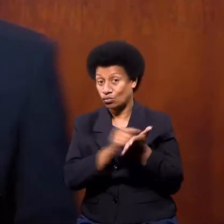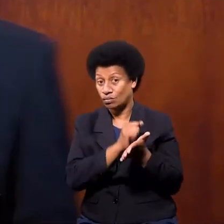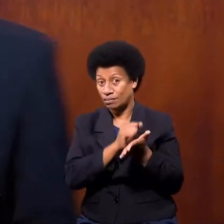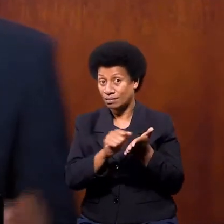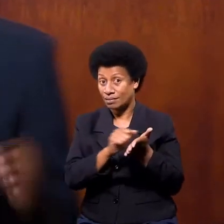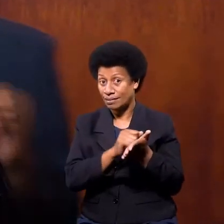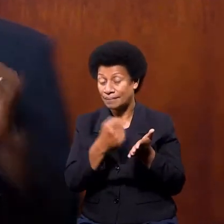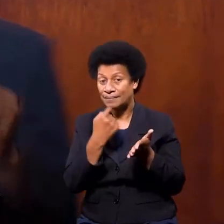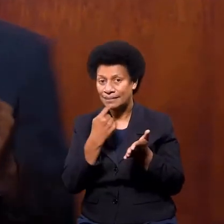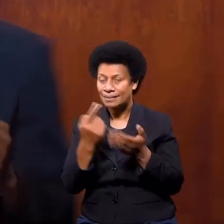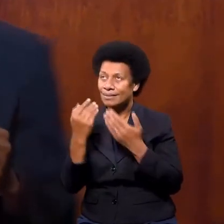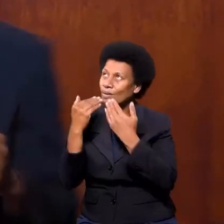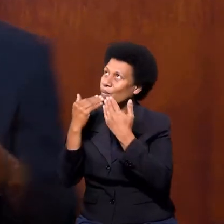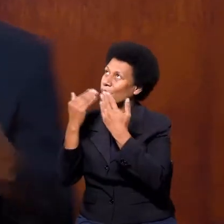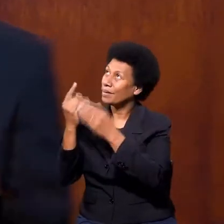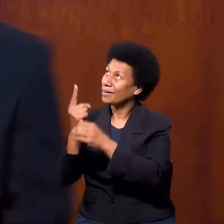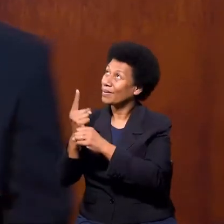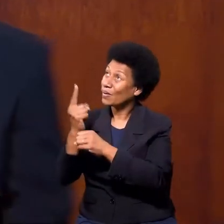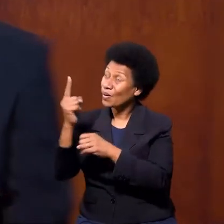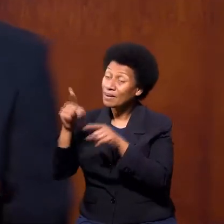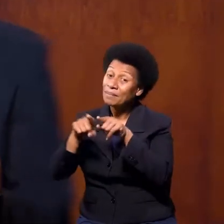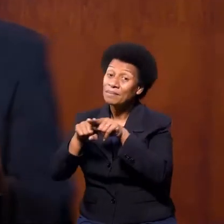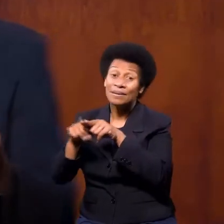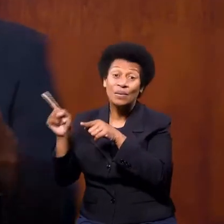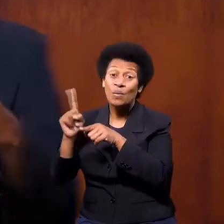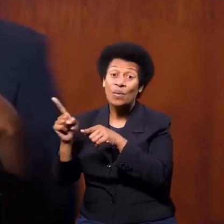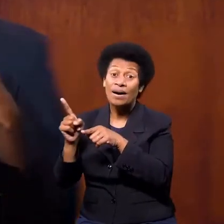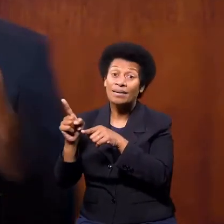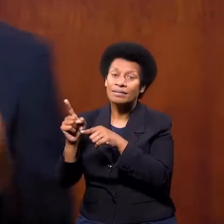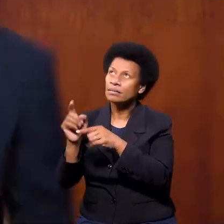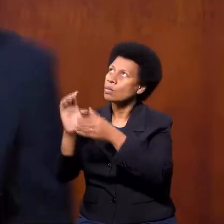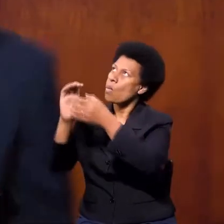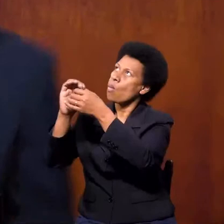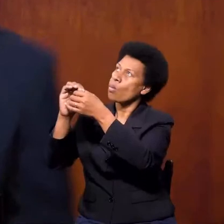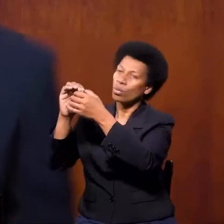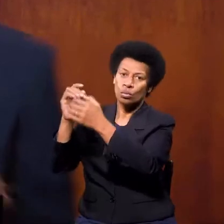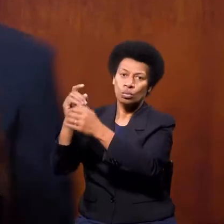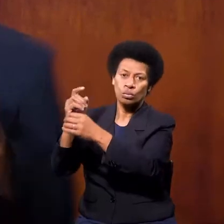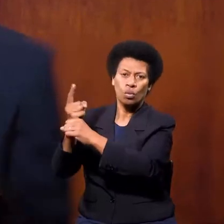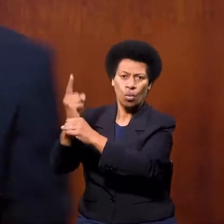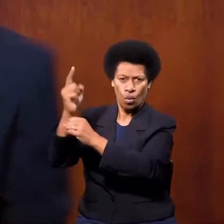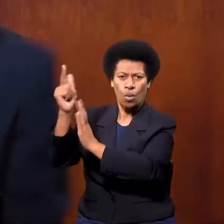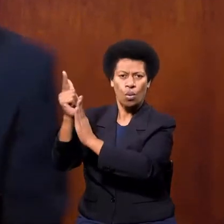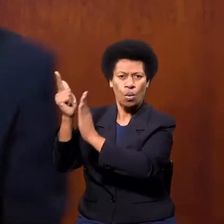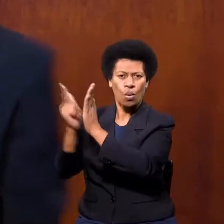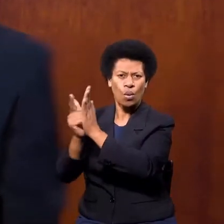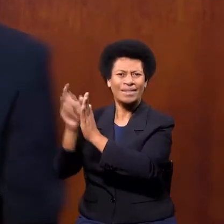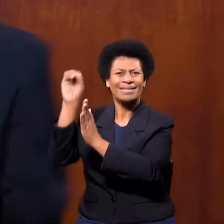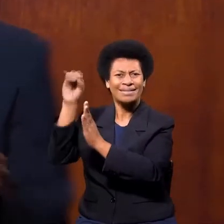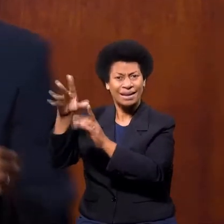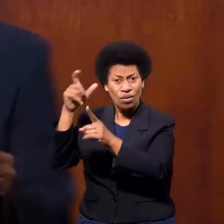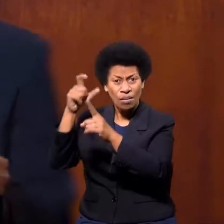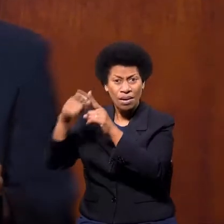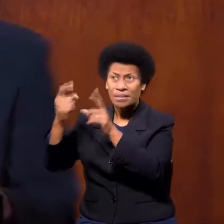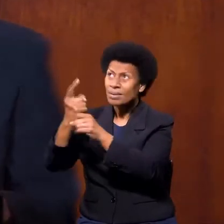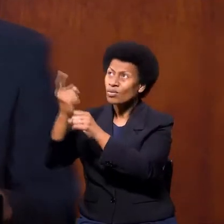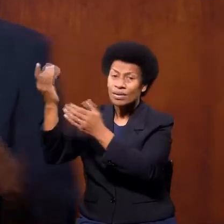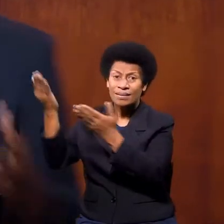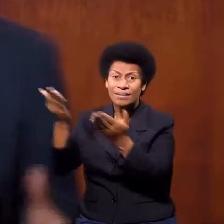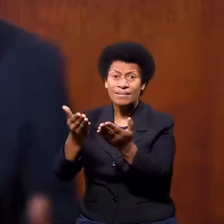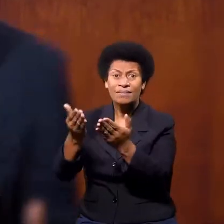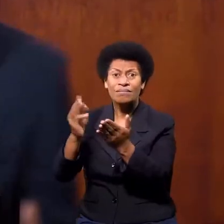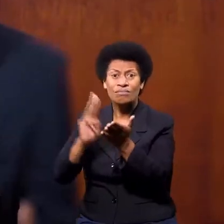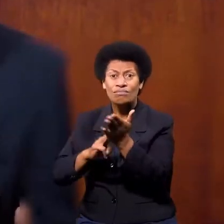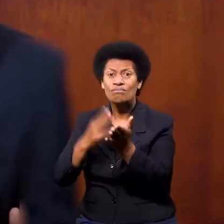of the scripture. And this obedience to God means obedience to his law, the Ten Commandments, which include